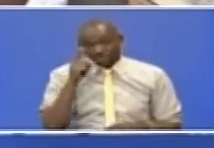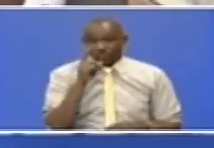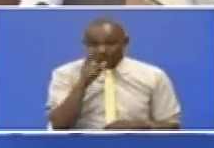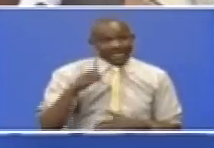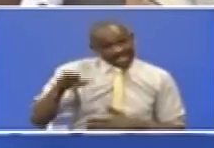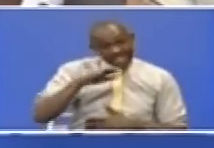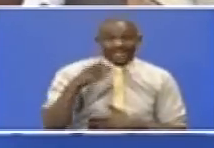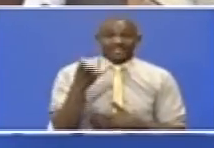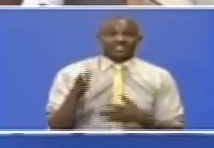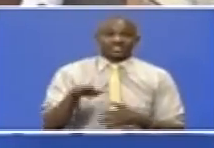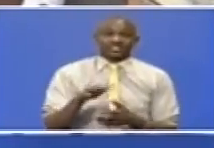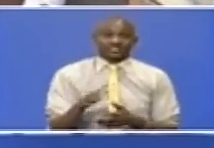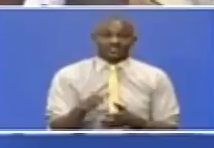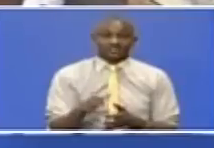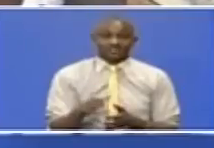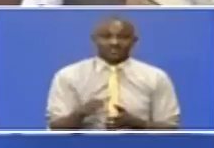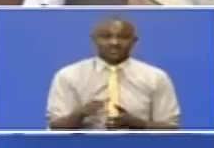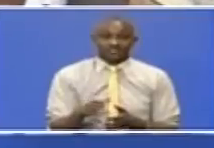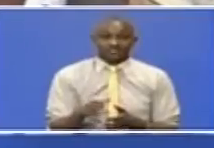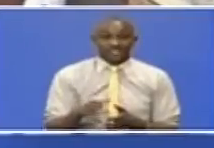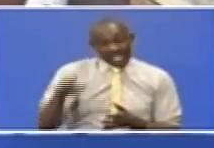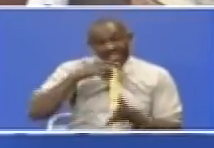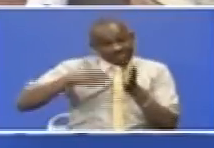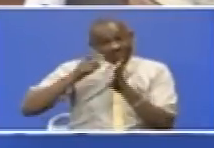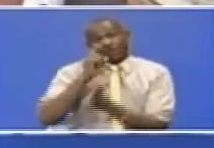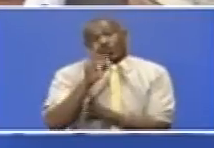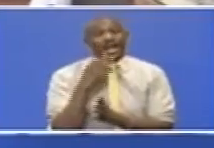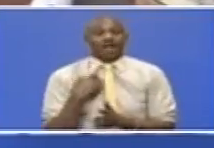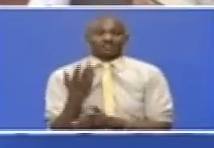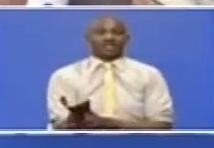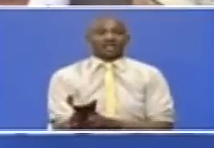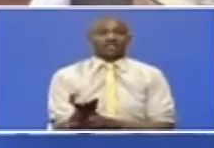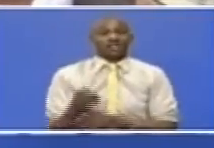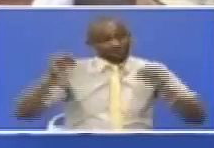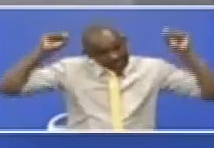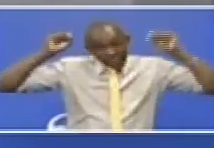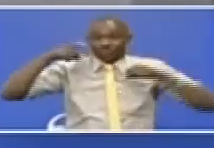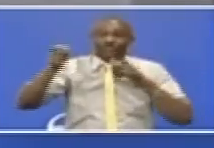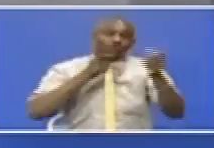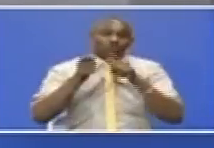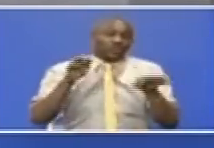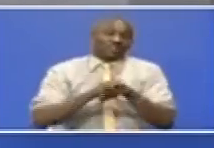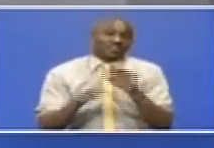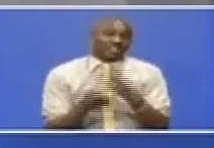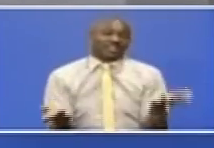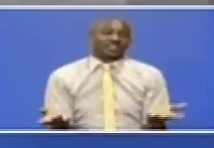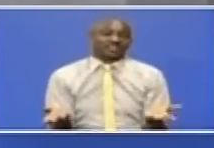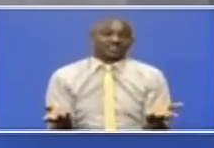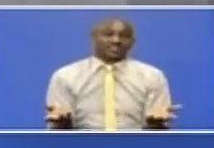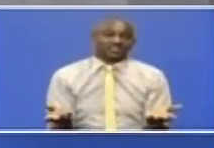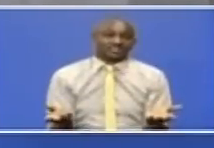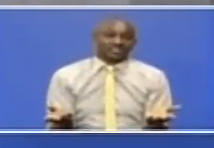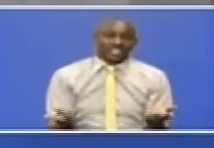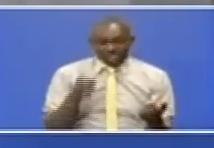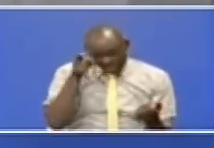level, which is in the range runs, and which is being done by the pastoralists or the pastoral farmers. And